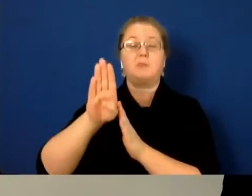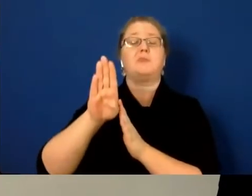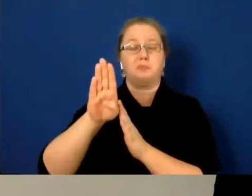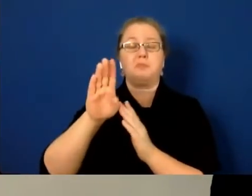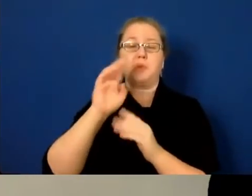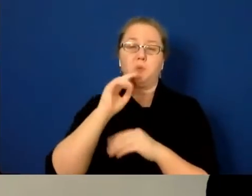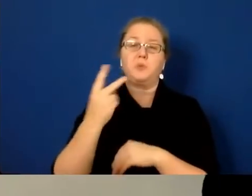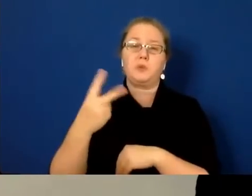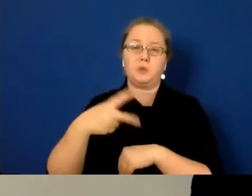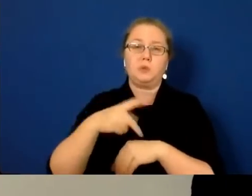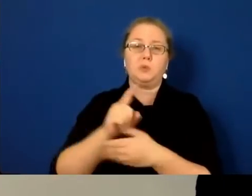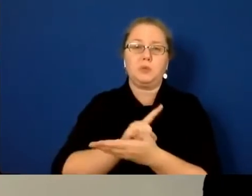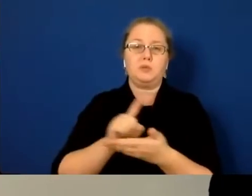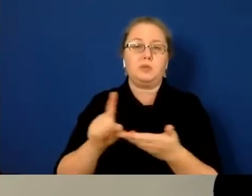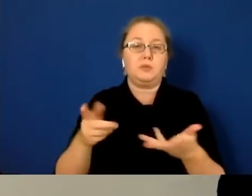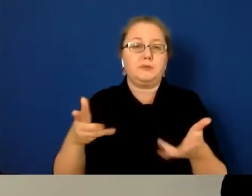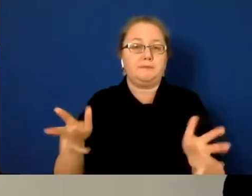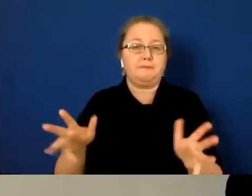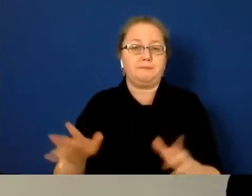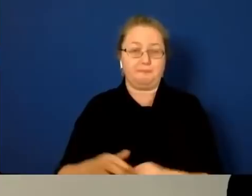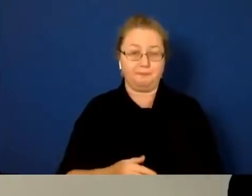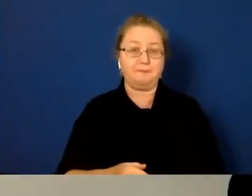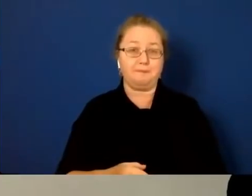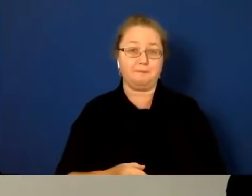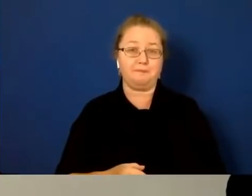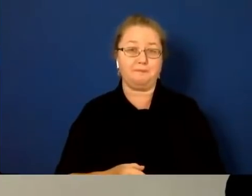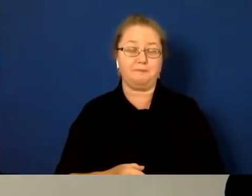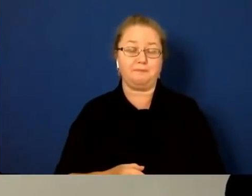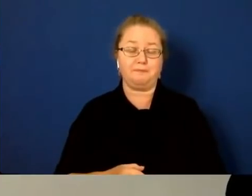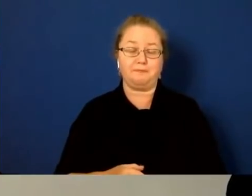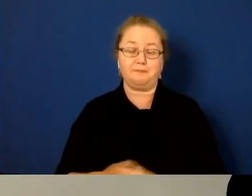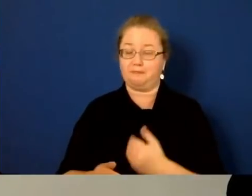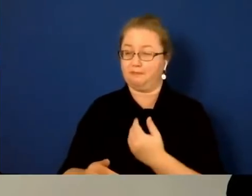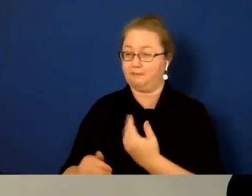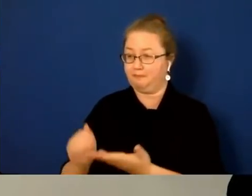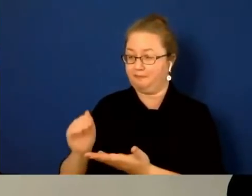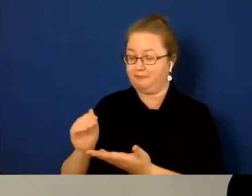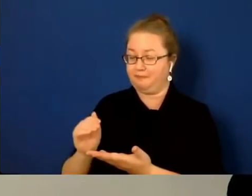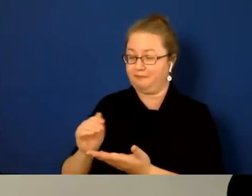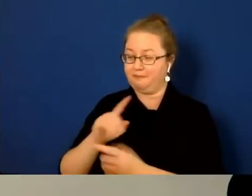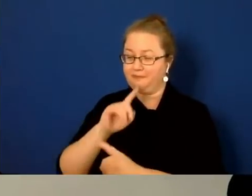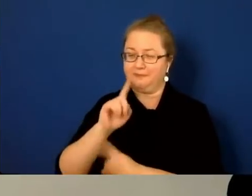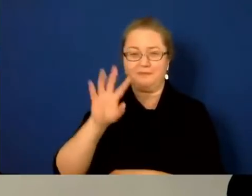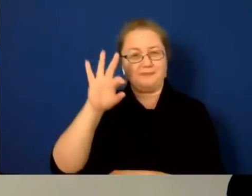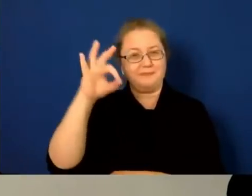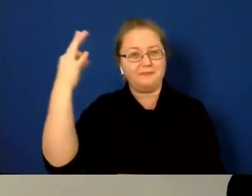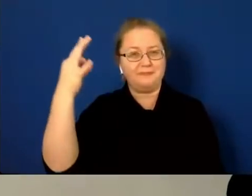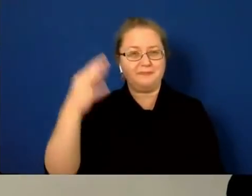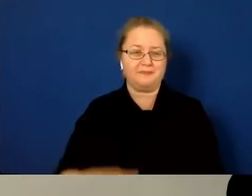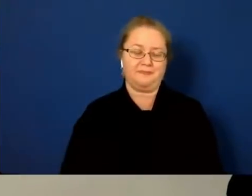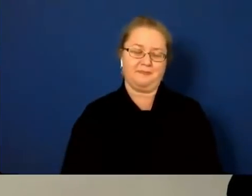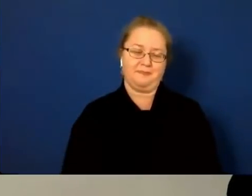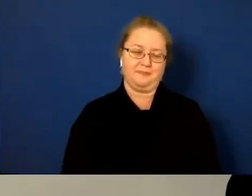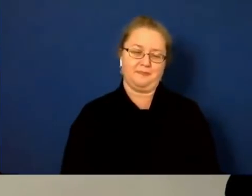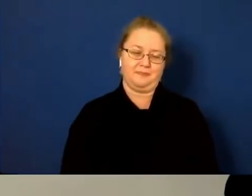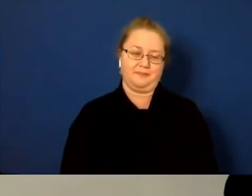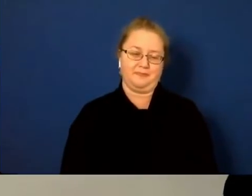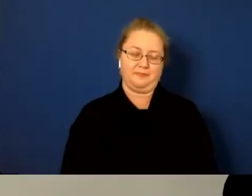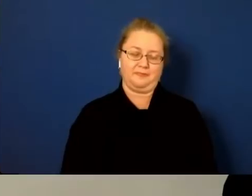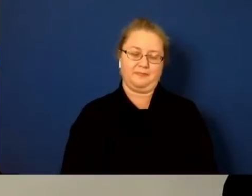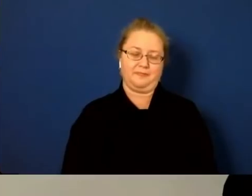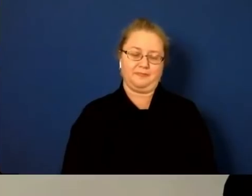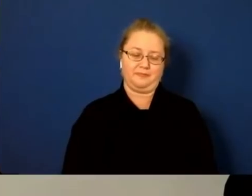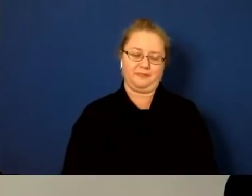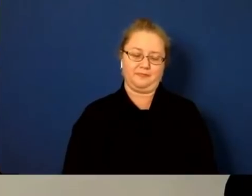province, and we also have work to do in between times. So I think we're at a good place right now. I